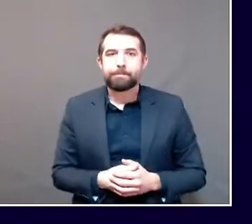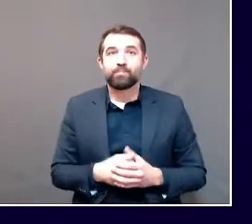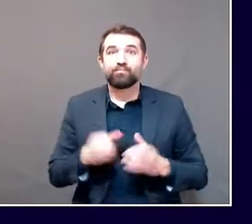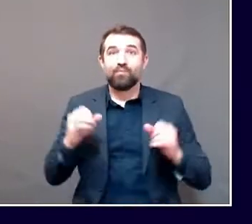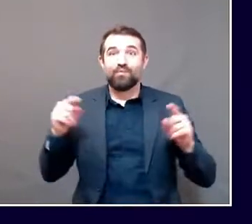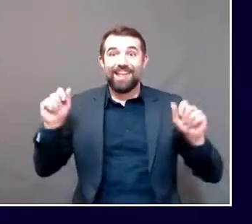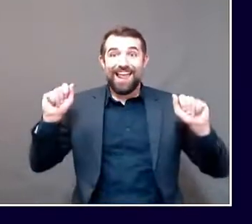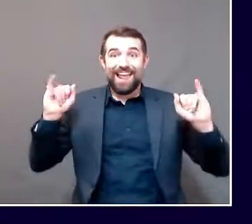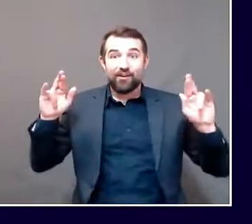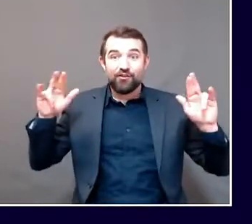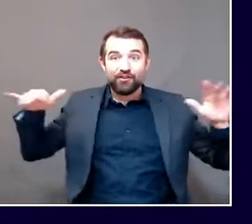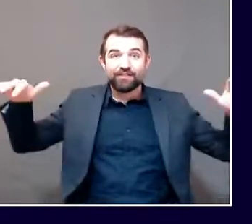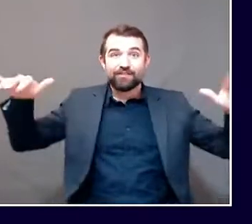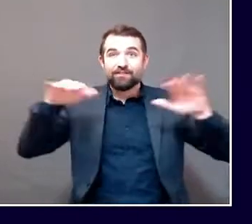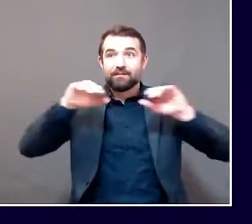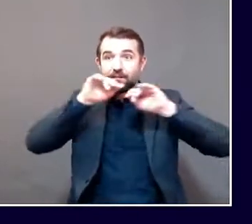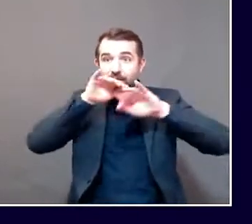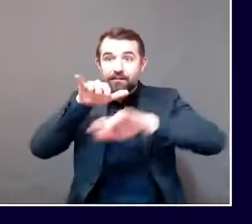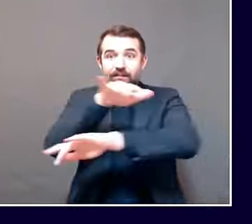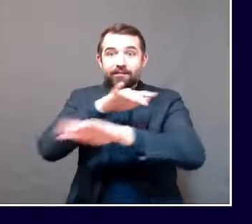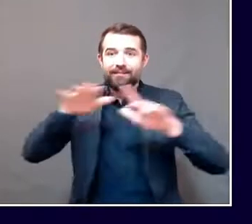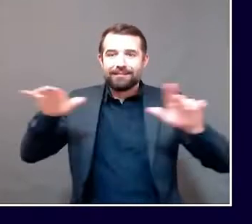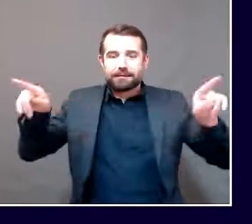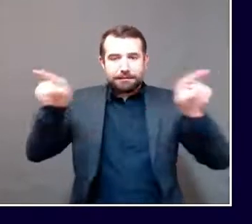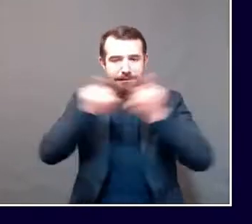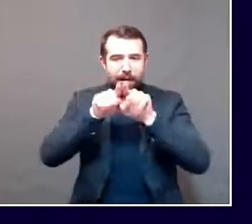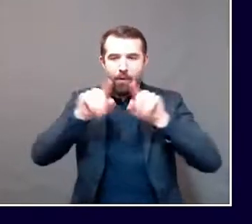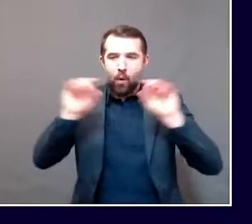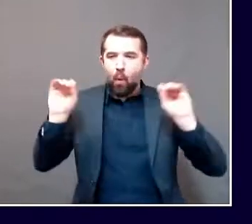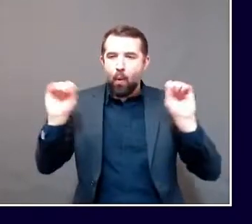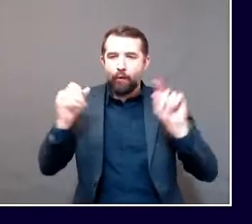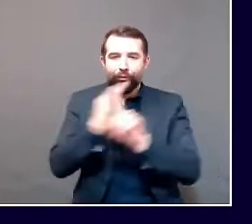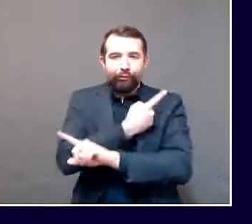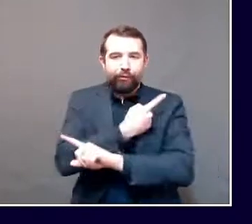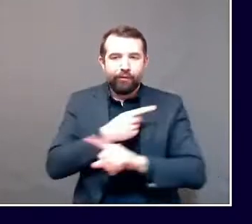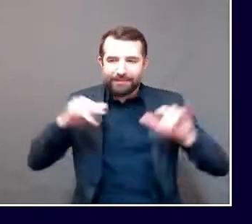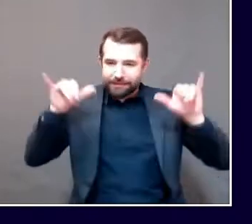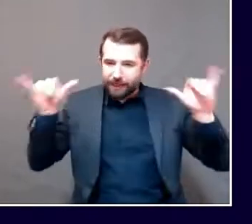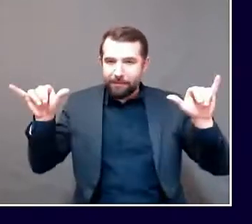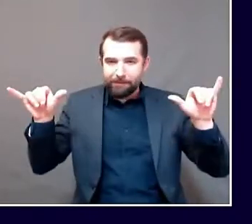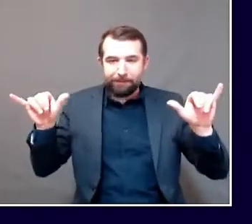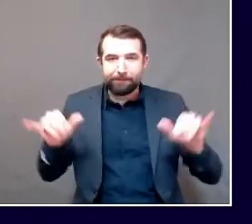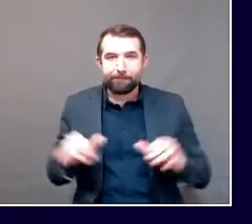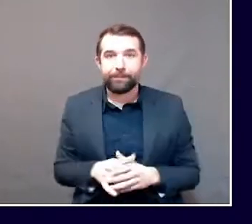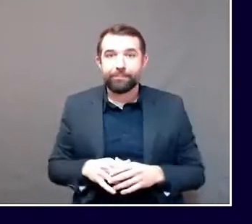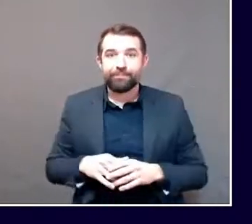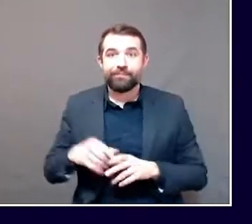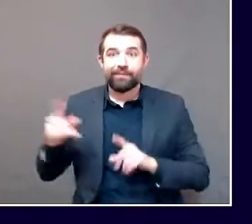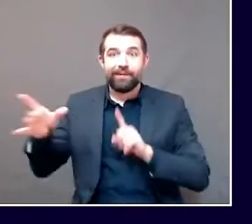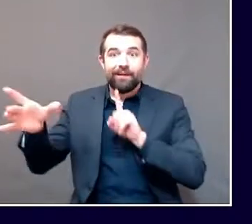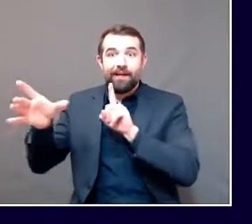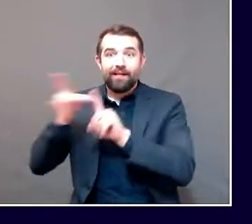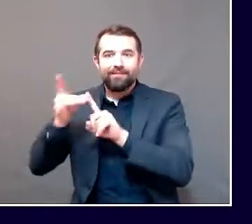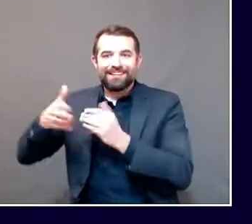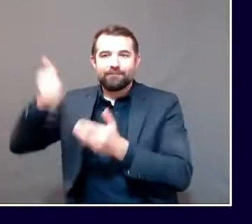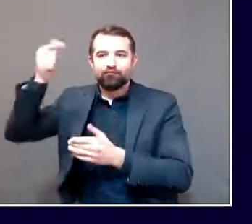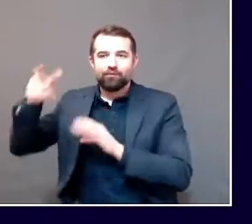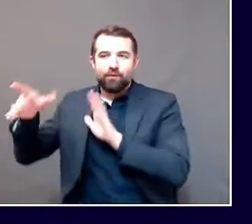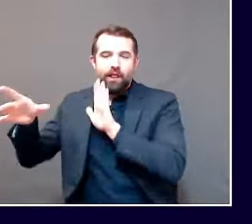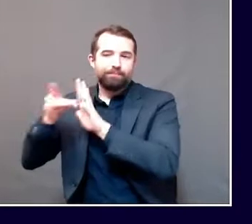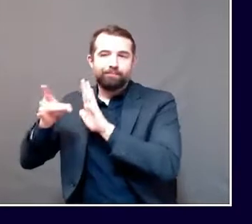once it gets to the host, to the uninfected person, it's better able to latch on and cause